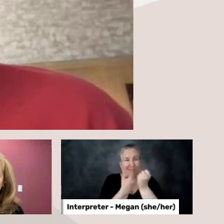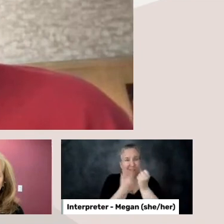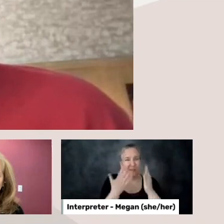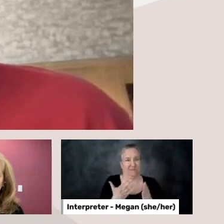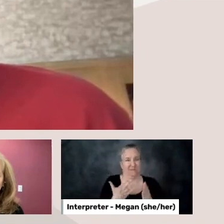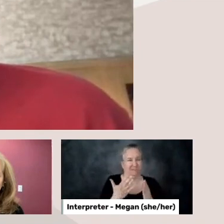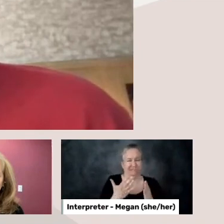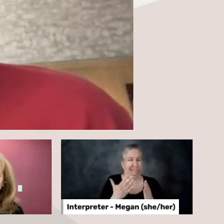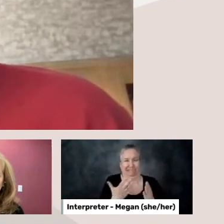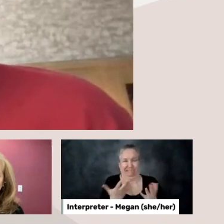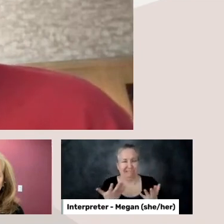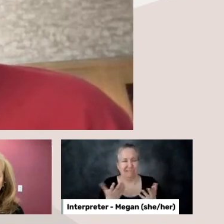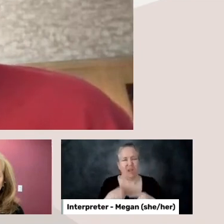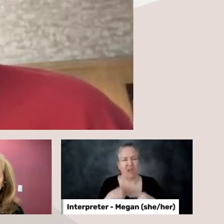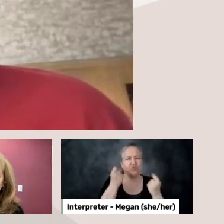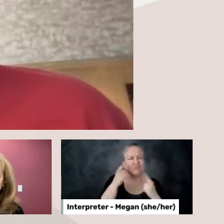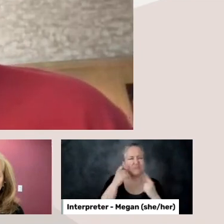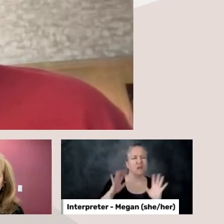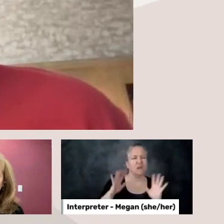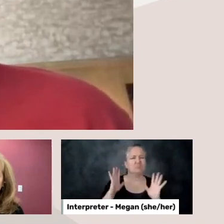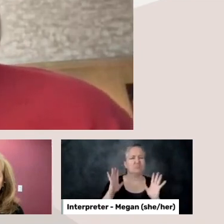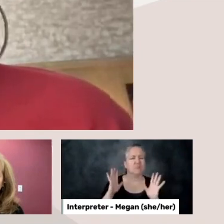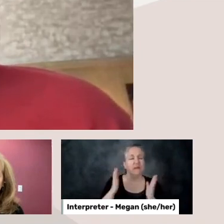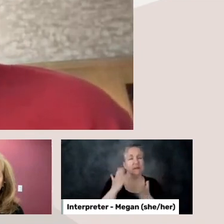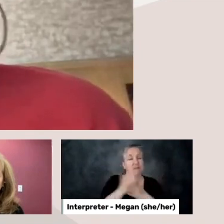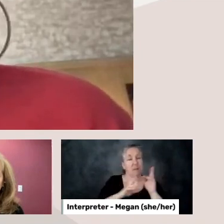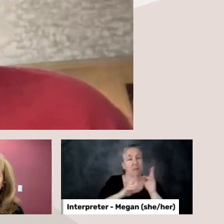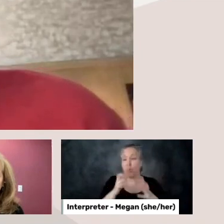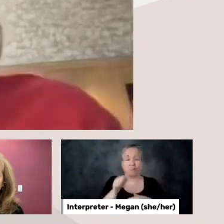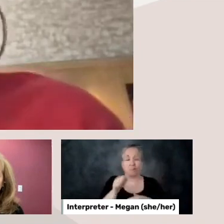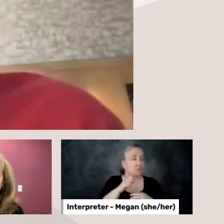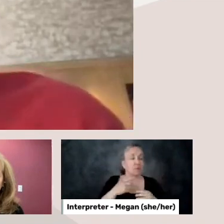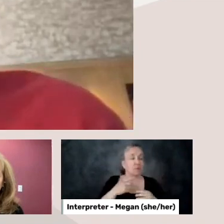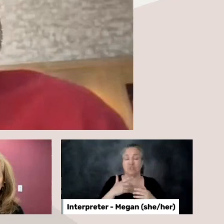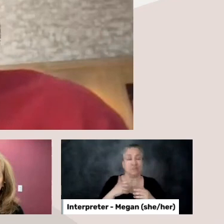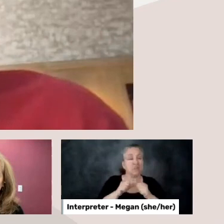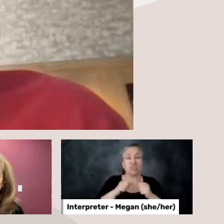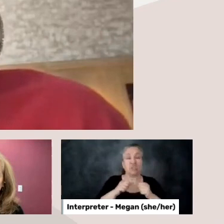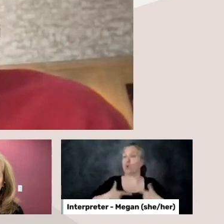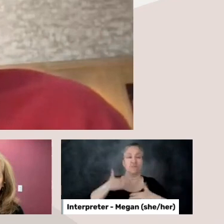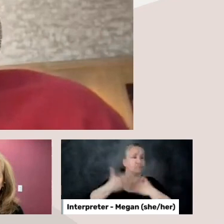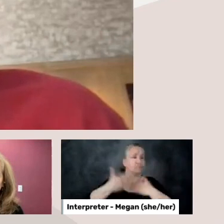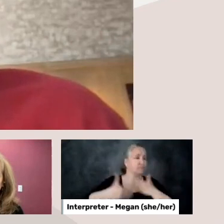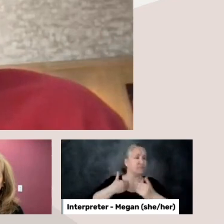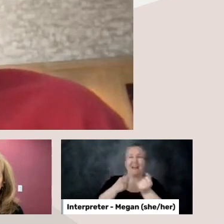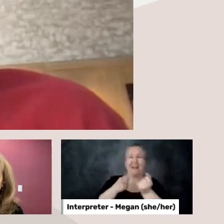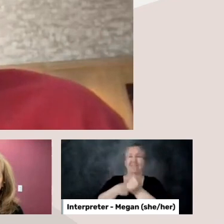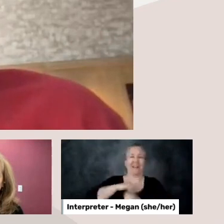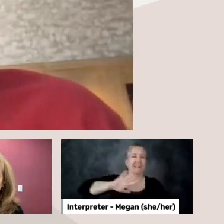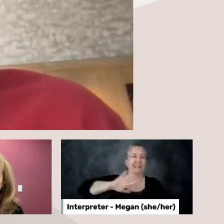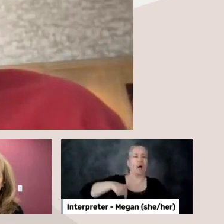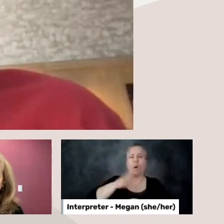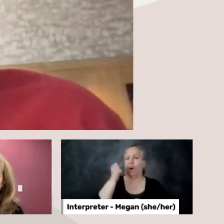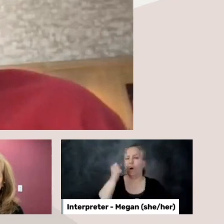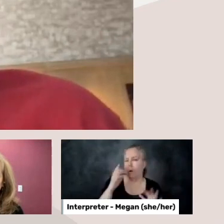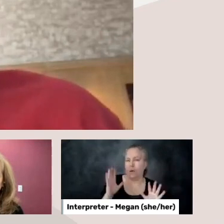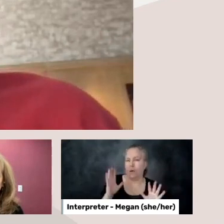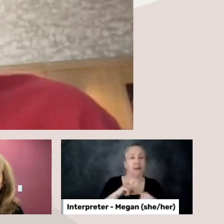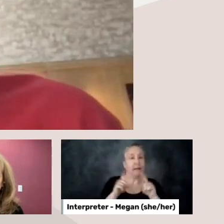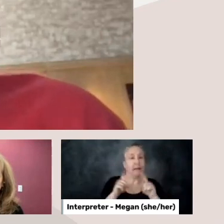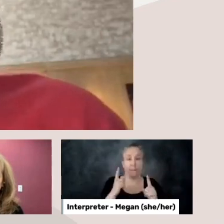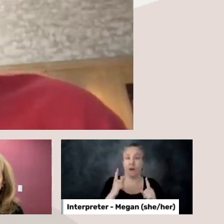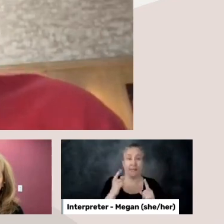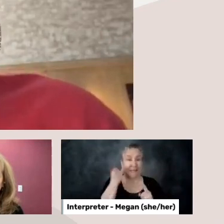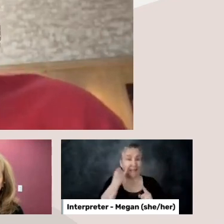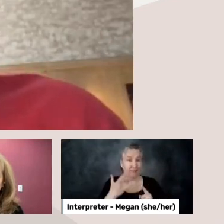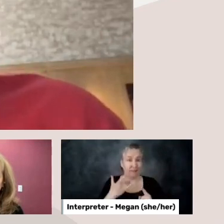And, you just want to get on with your life, and that's okay. That's okay. But I will say, it